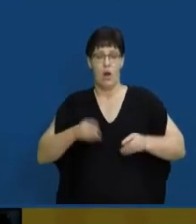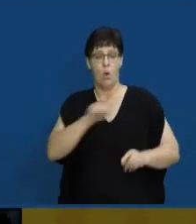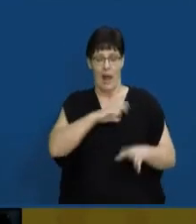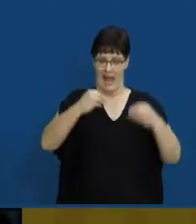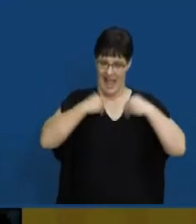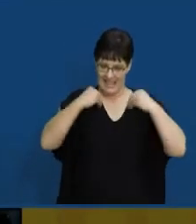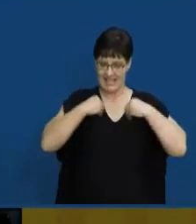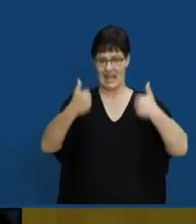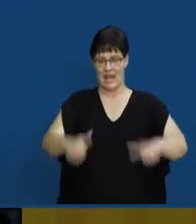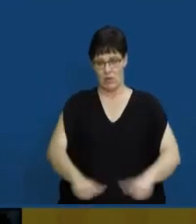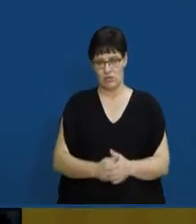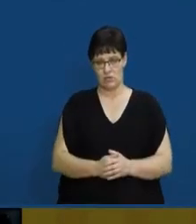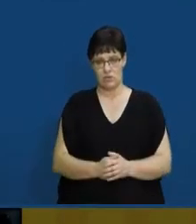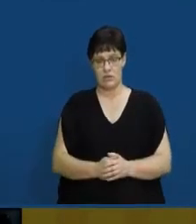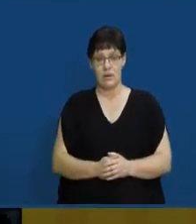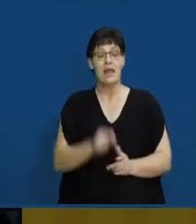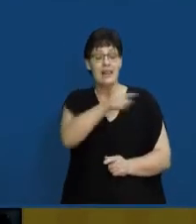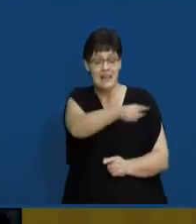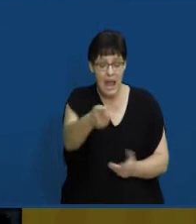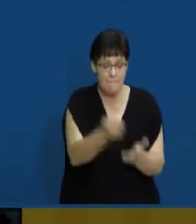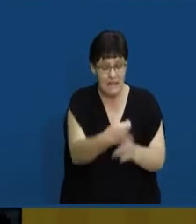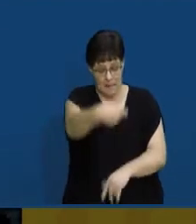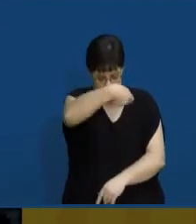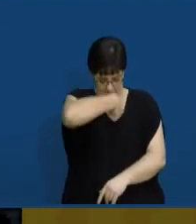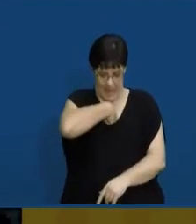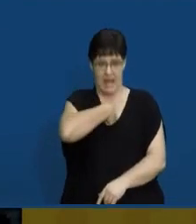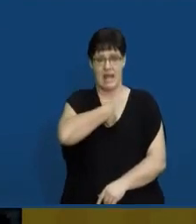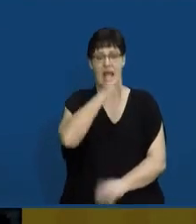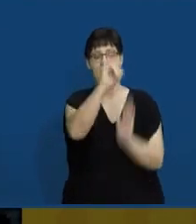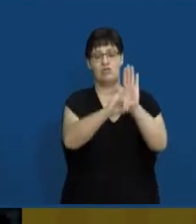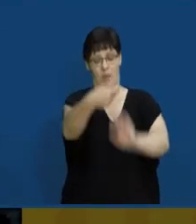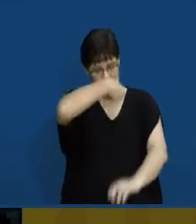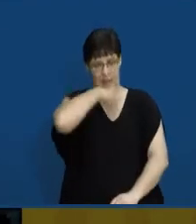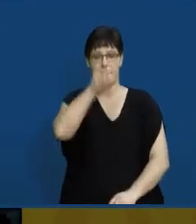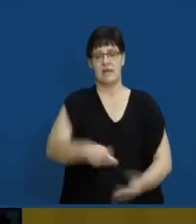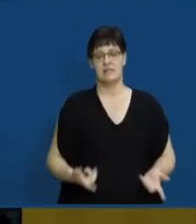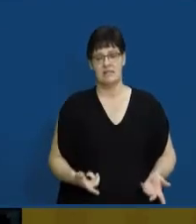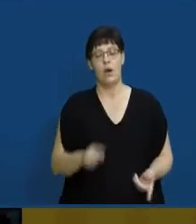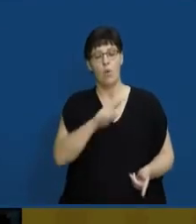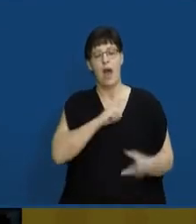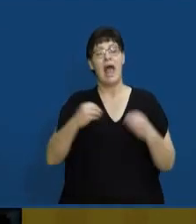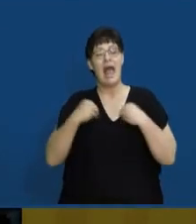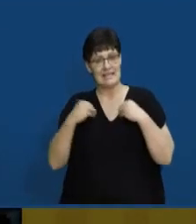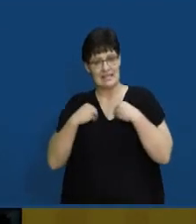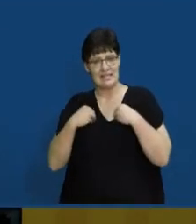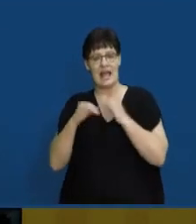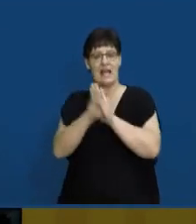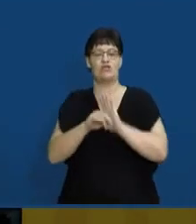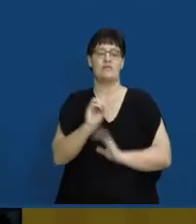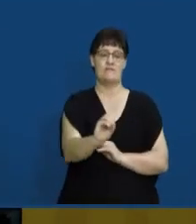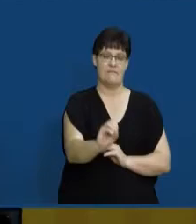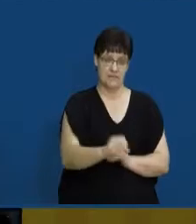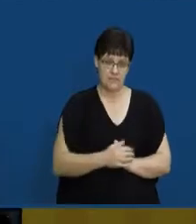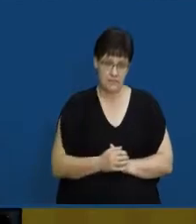account. It's money that is owed to you by the insurance company because obviously your asset was insured.